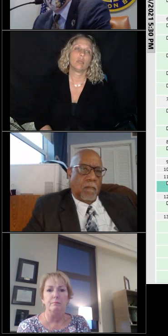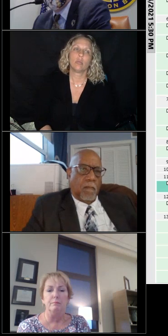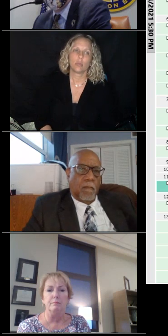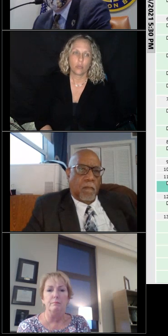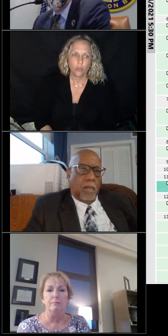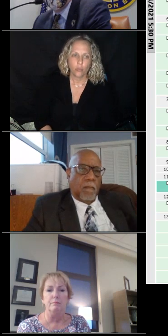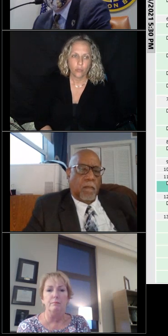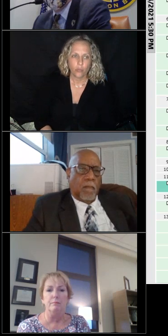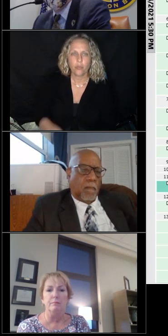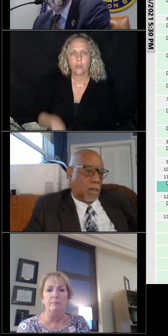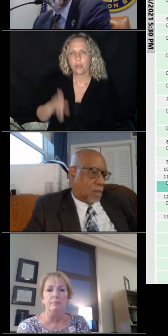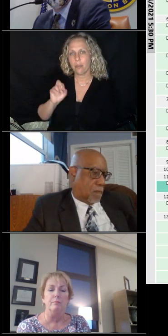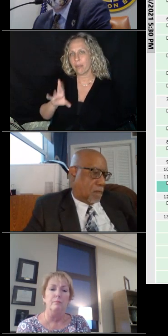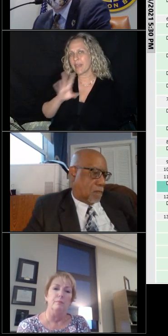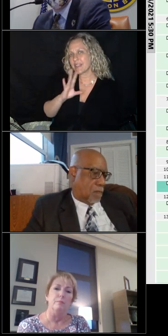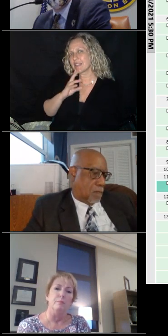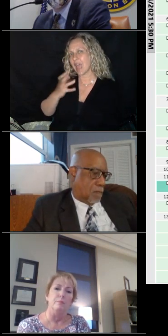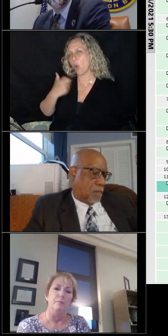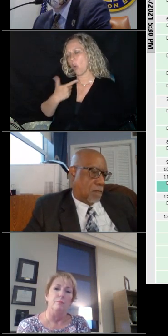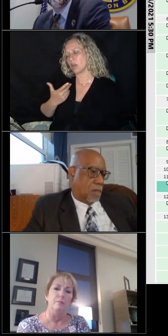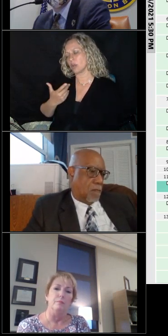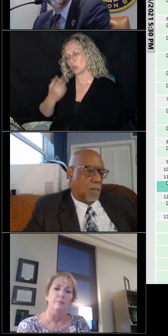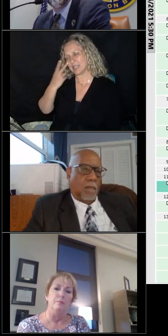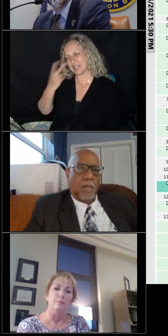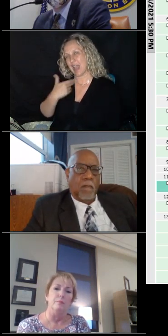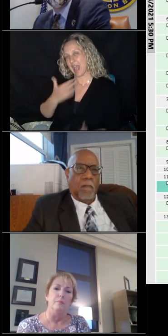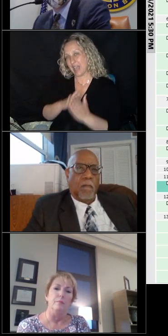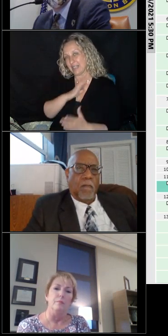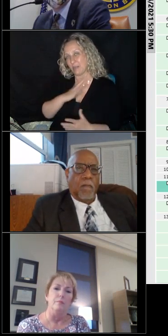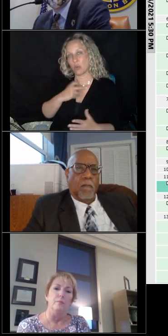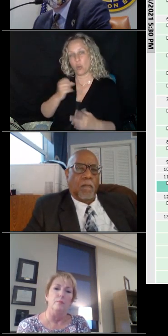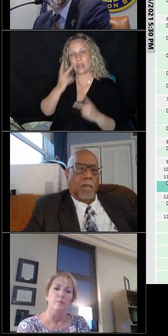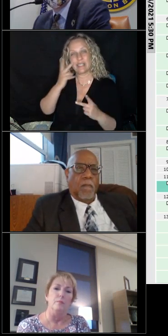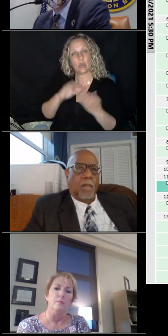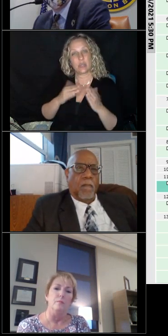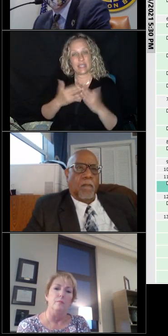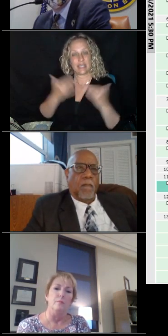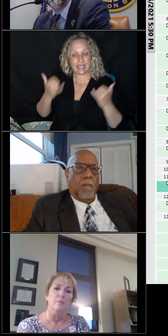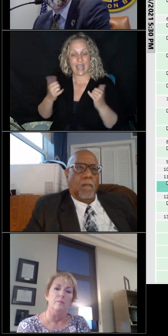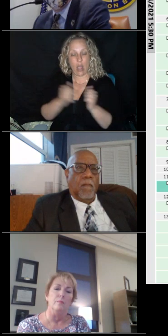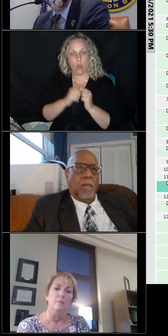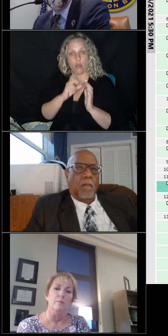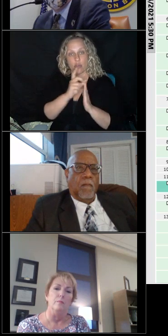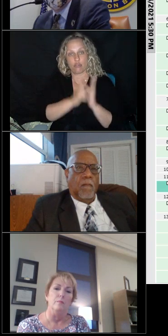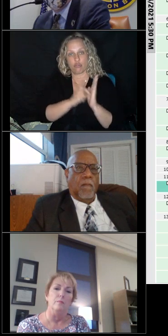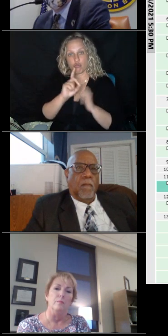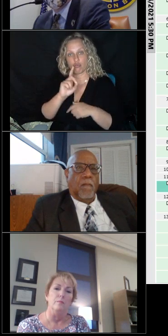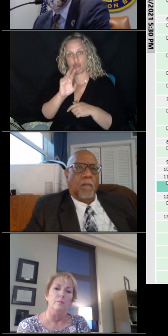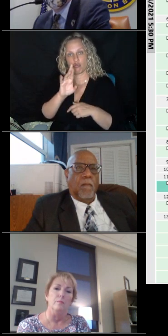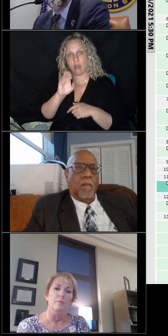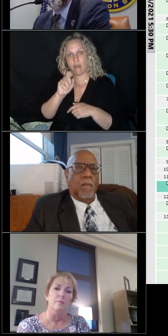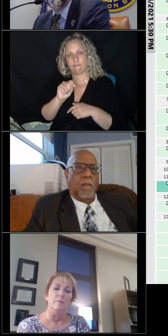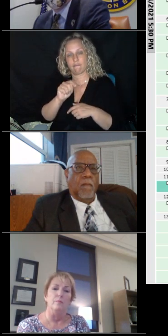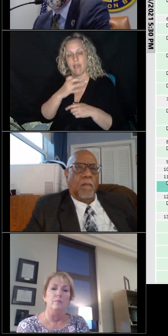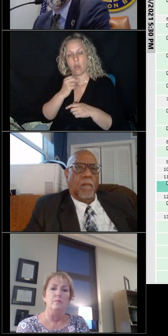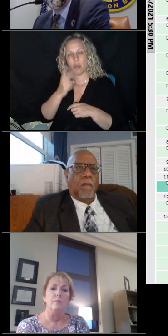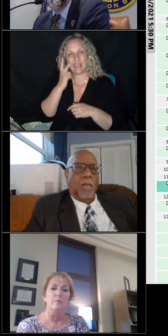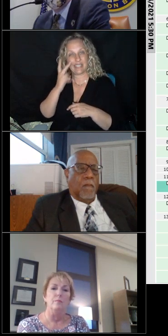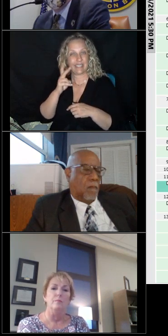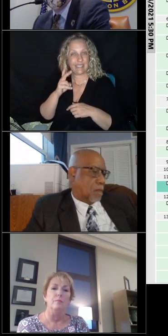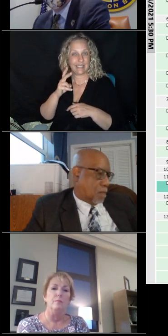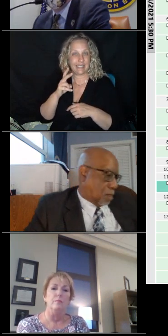What I'd like to see, and I'll ask the commission, is that we want to see where the city is now with the drafts. I'd like to see it